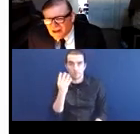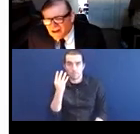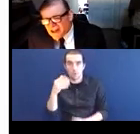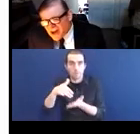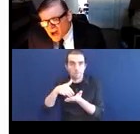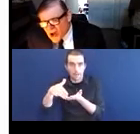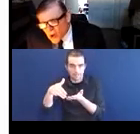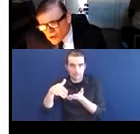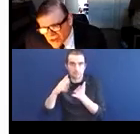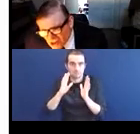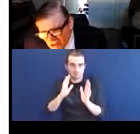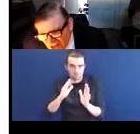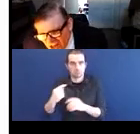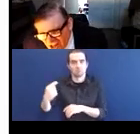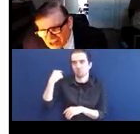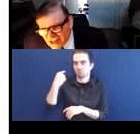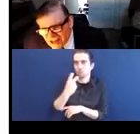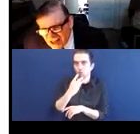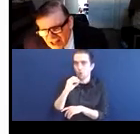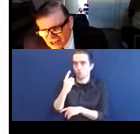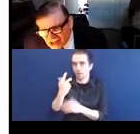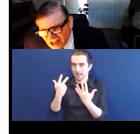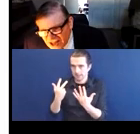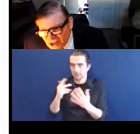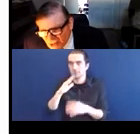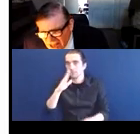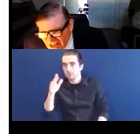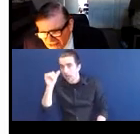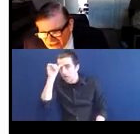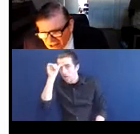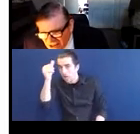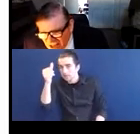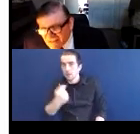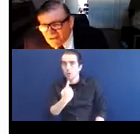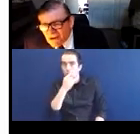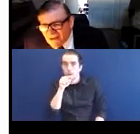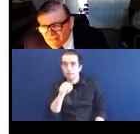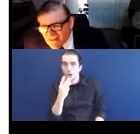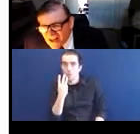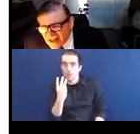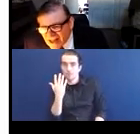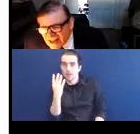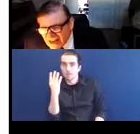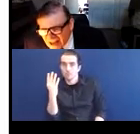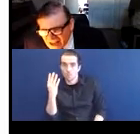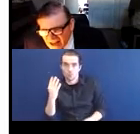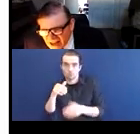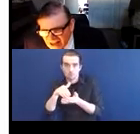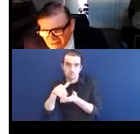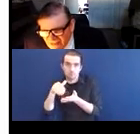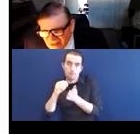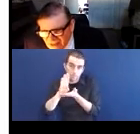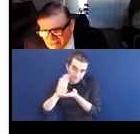166 million. And then also quite large in Asia, we have the 145 million in